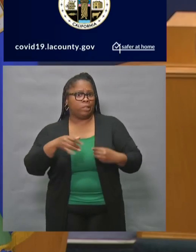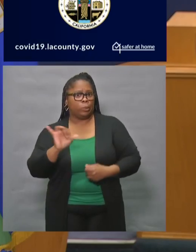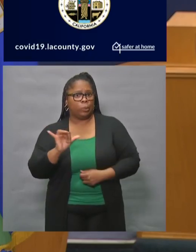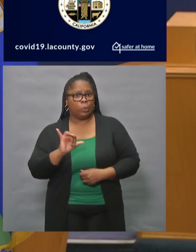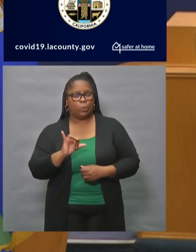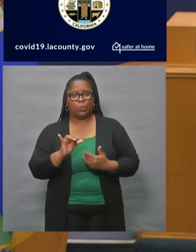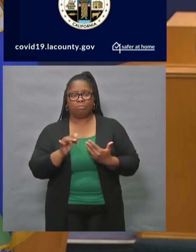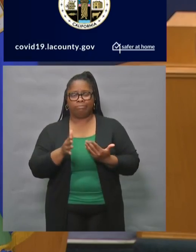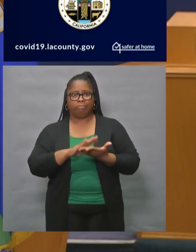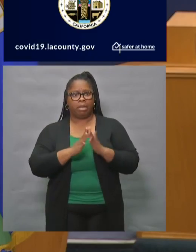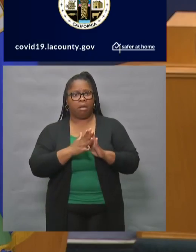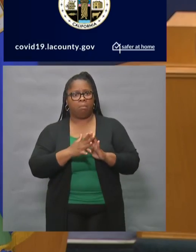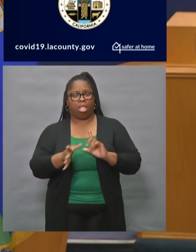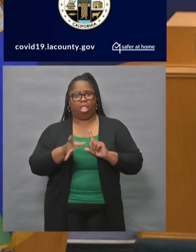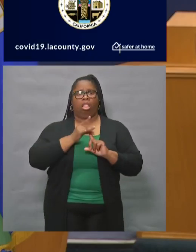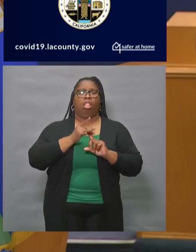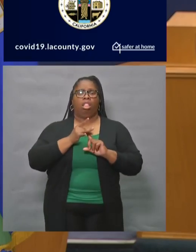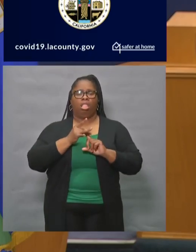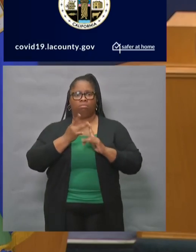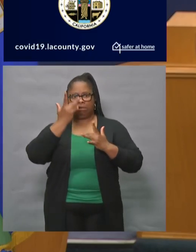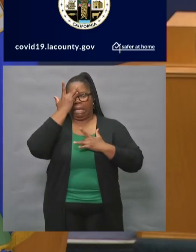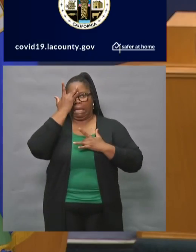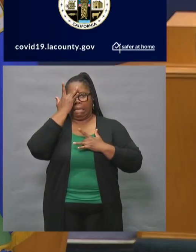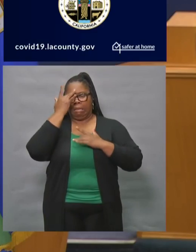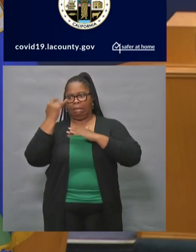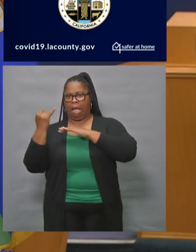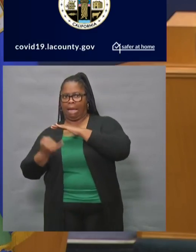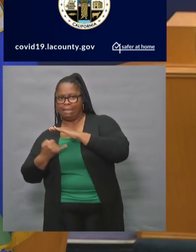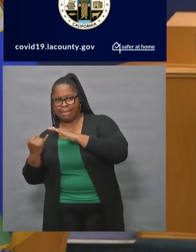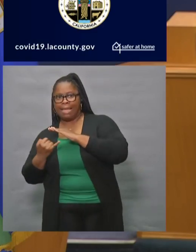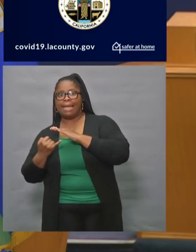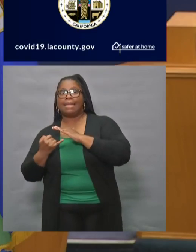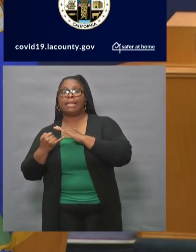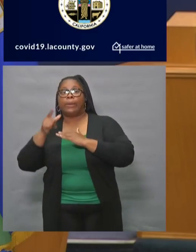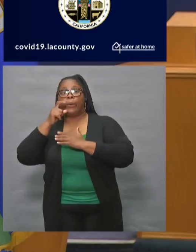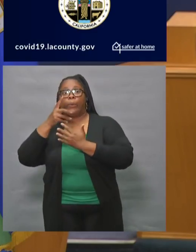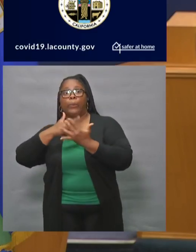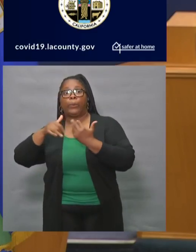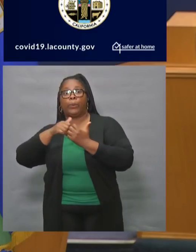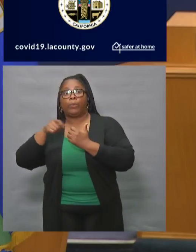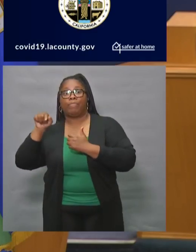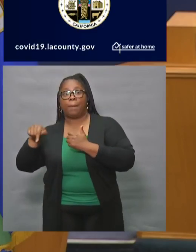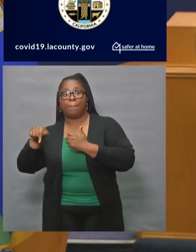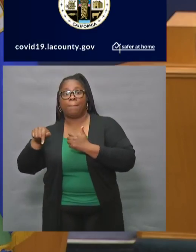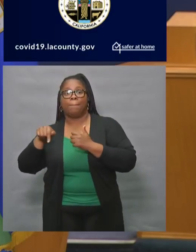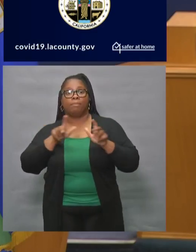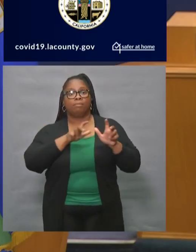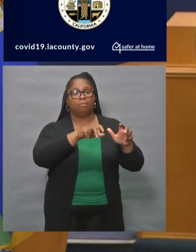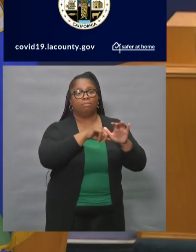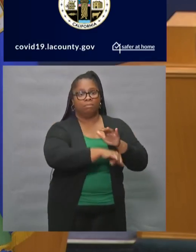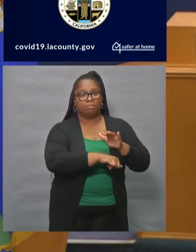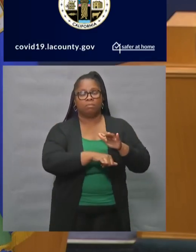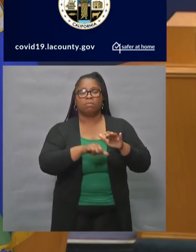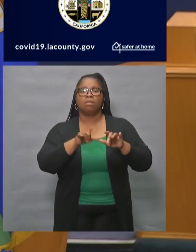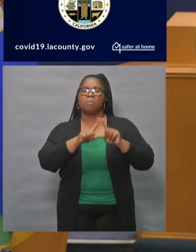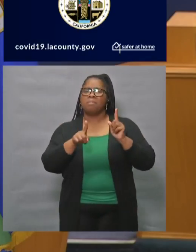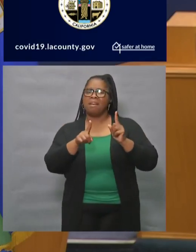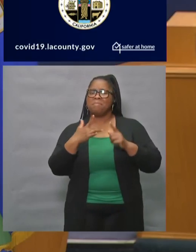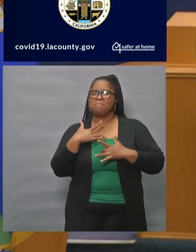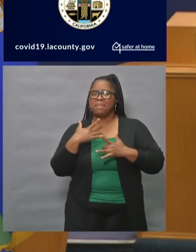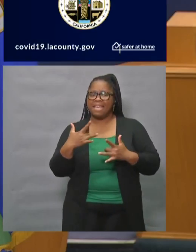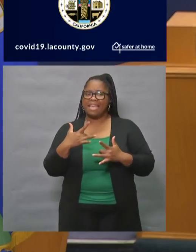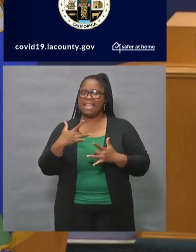home, and they're isolated and their close contacts are quarantined, but they actually neither had an exposure at work. They know